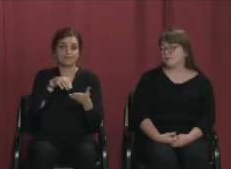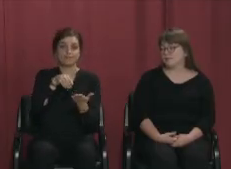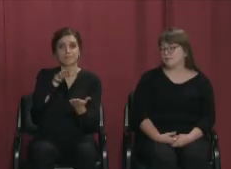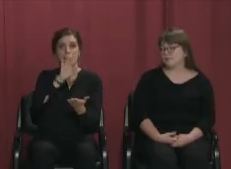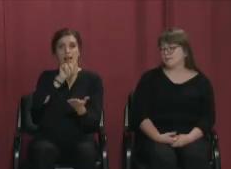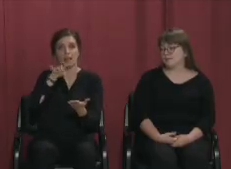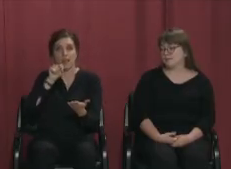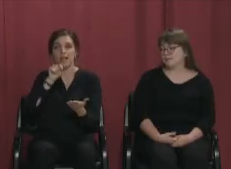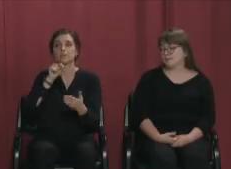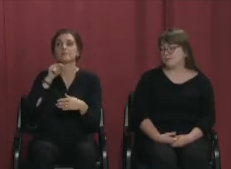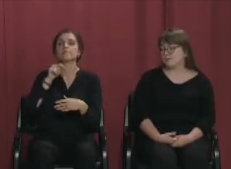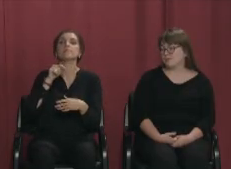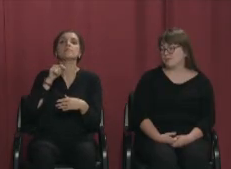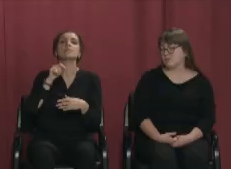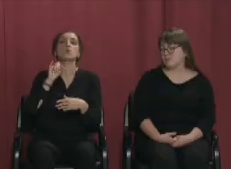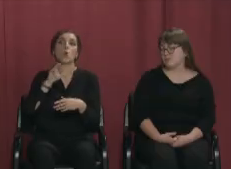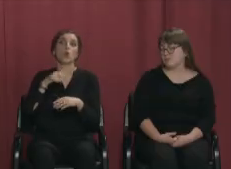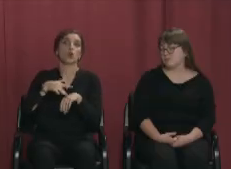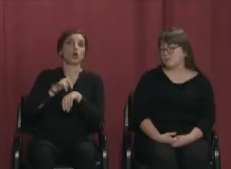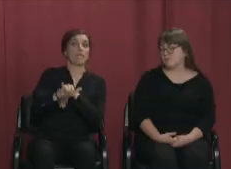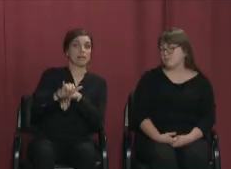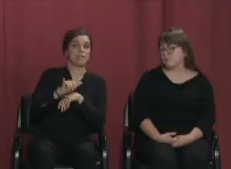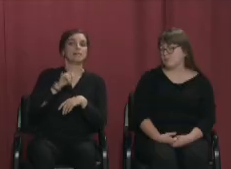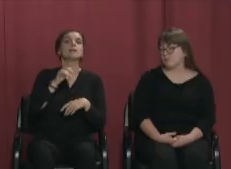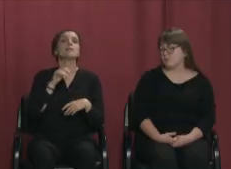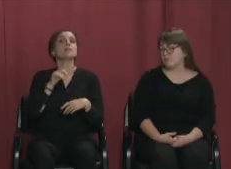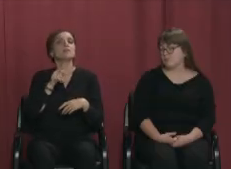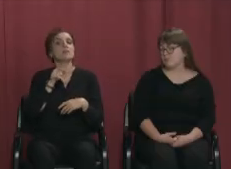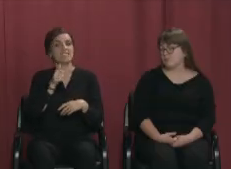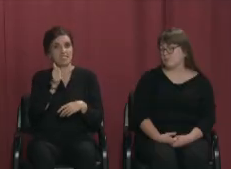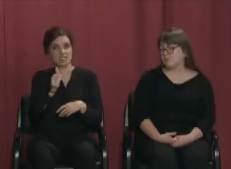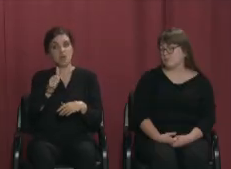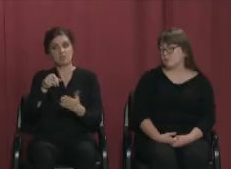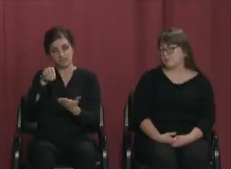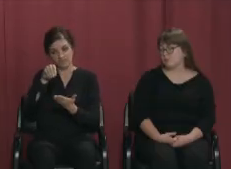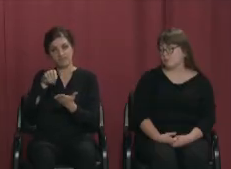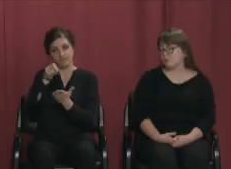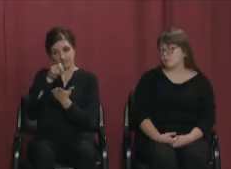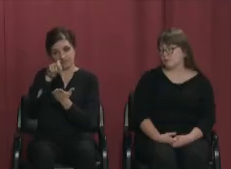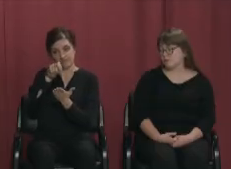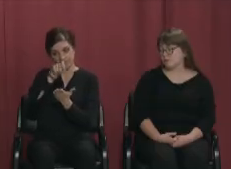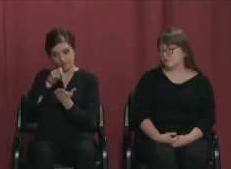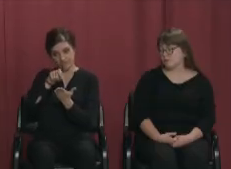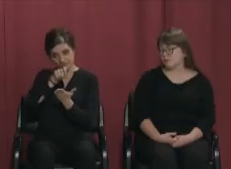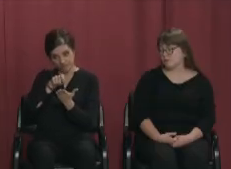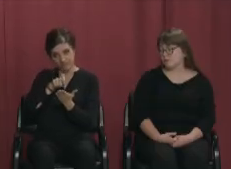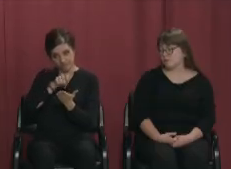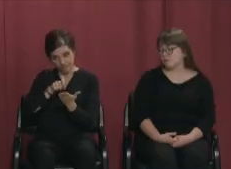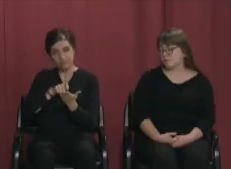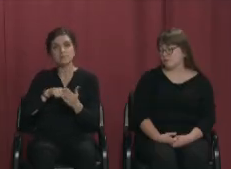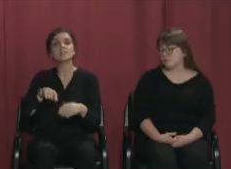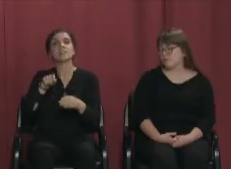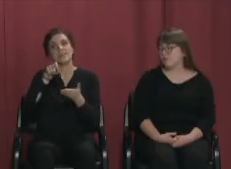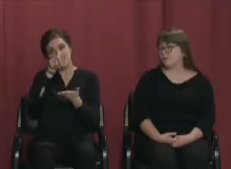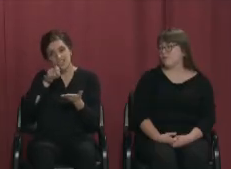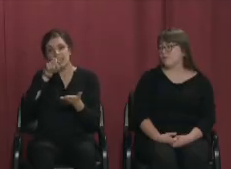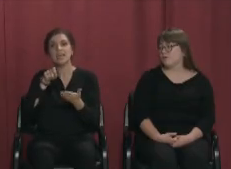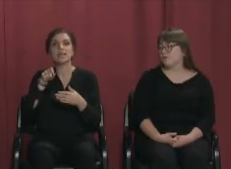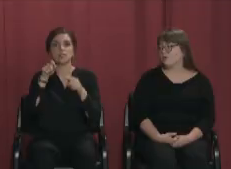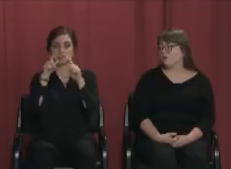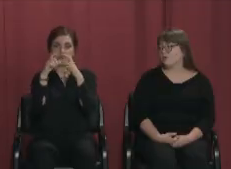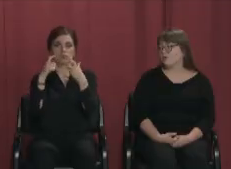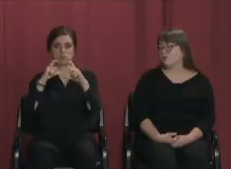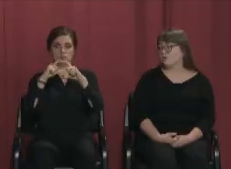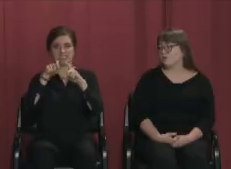day, you're doing what's called a manual ballot where you fill in the bubble. Fill in the oval. There's not an X or a